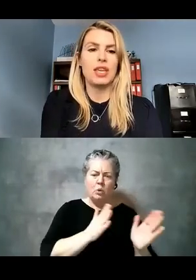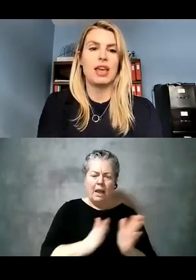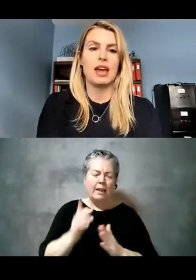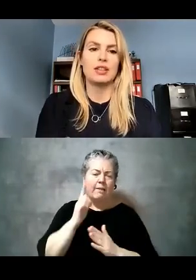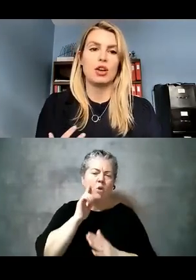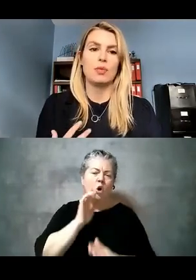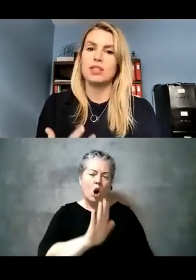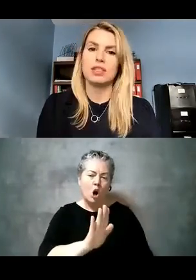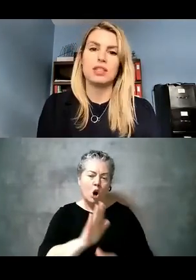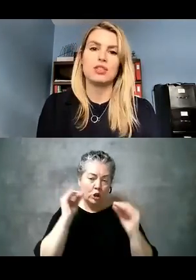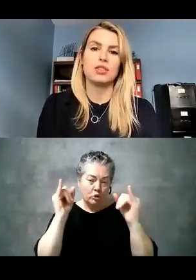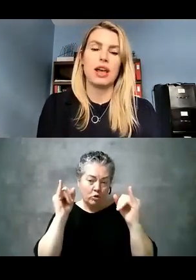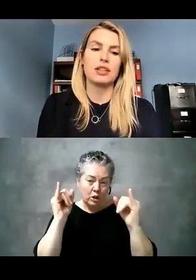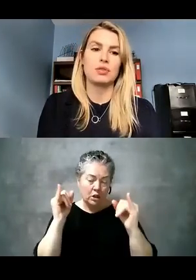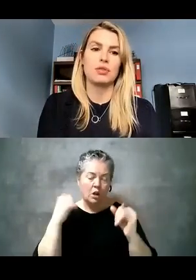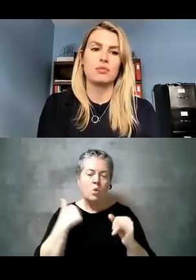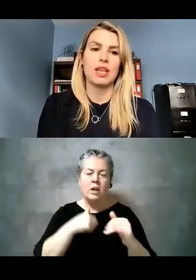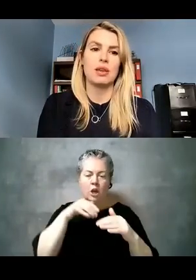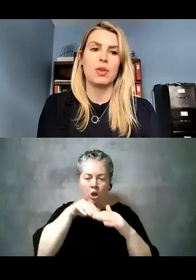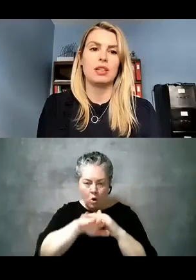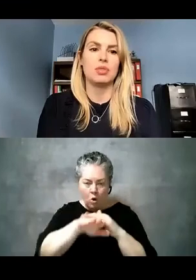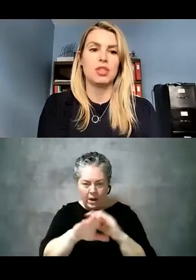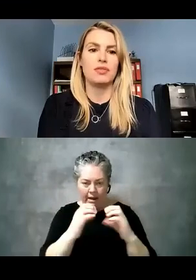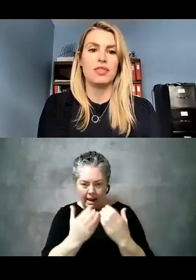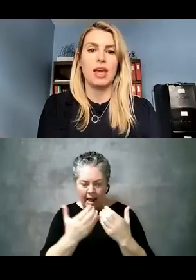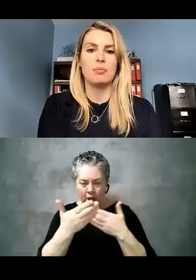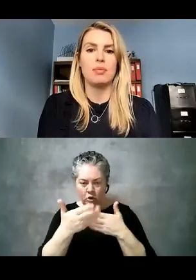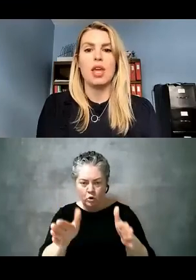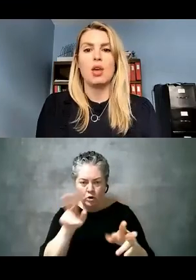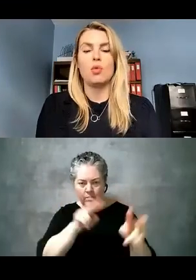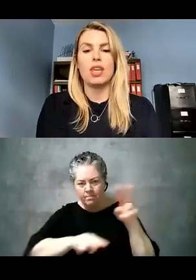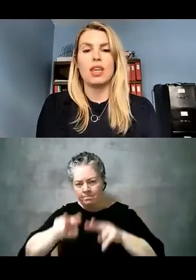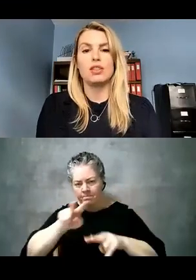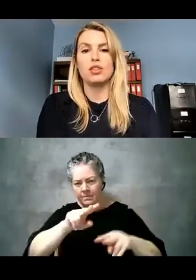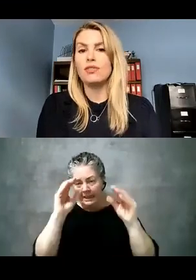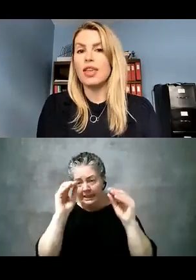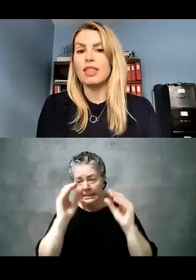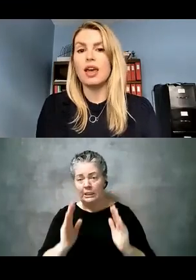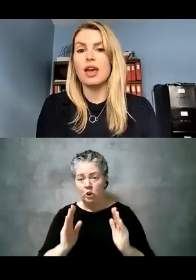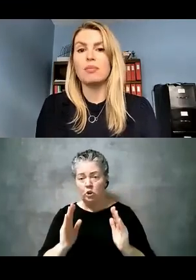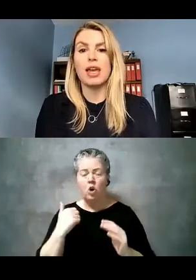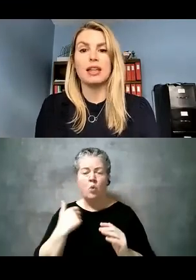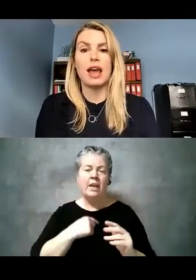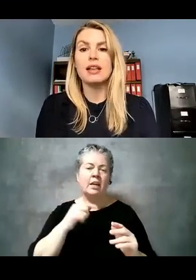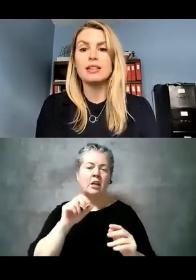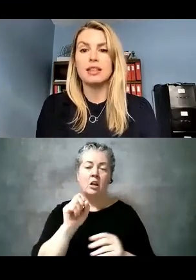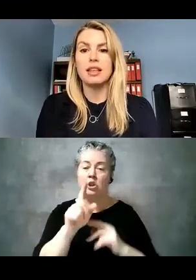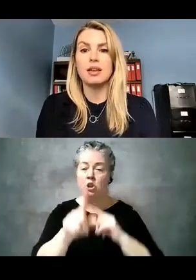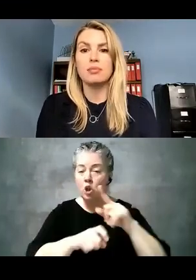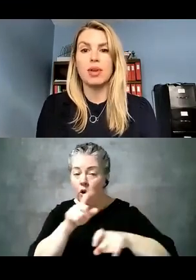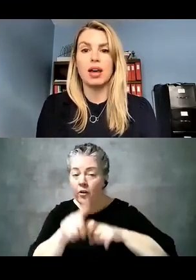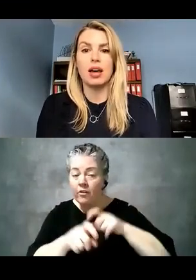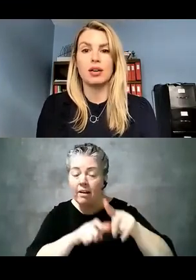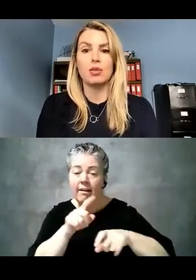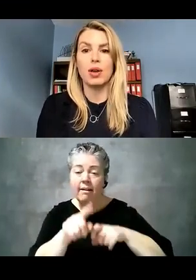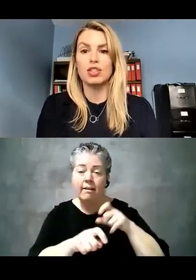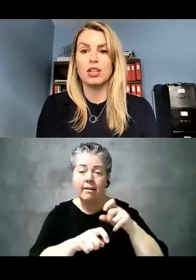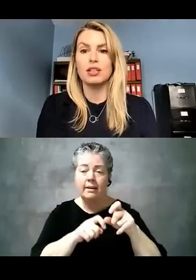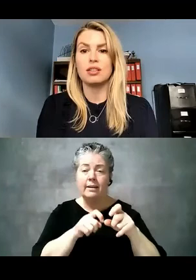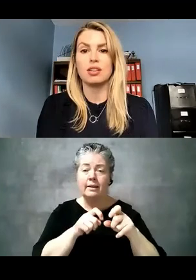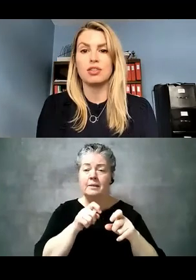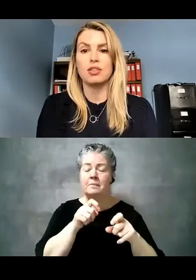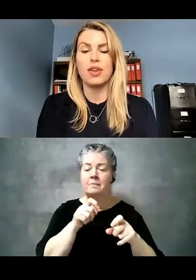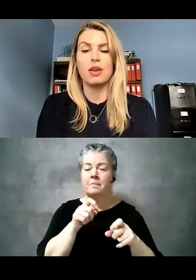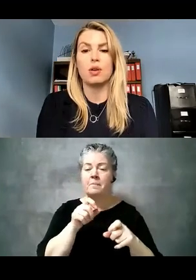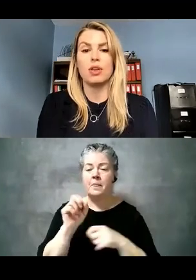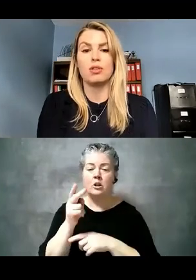we can go into teachers' classrooms and we can observe them. We can survey them and ask them questions